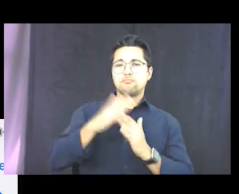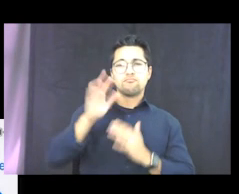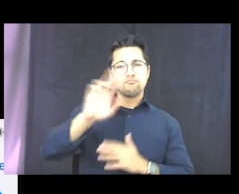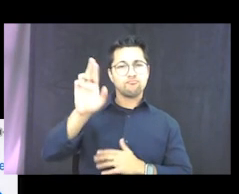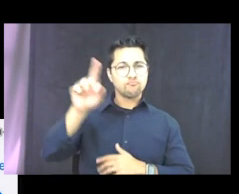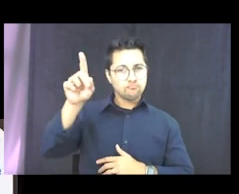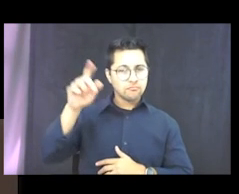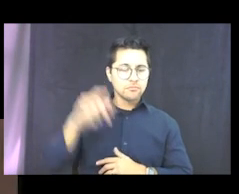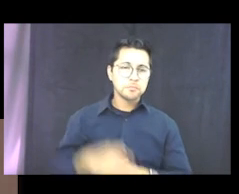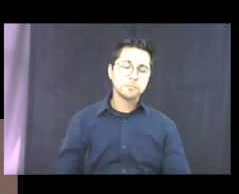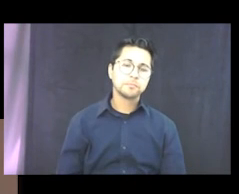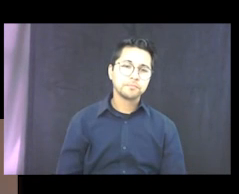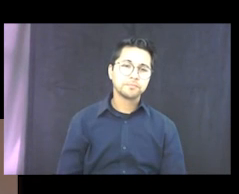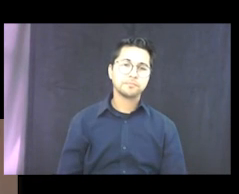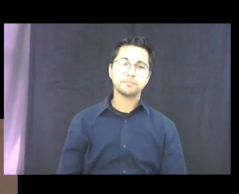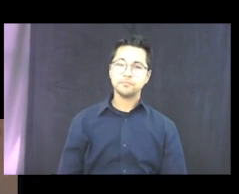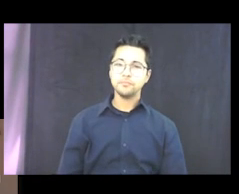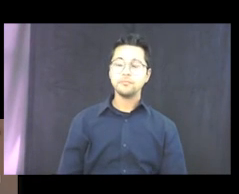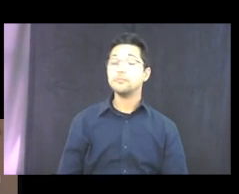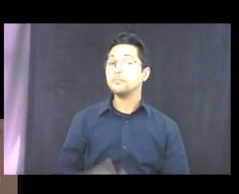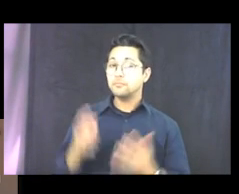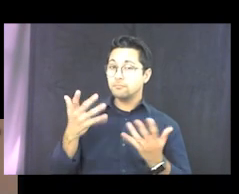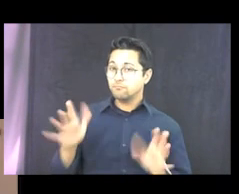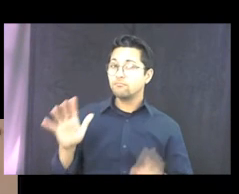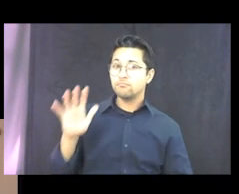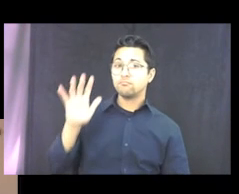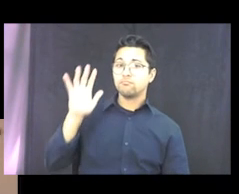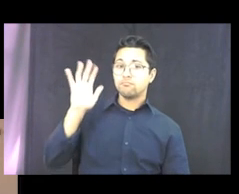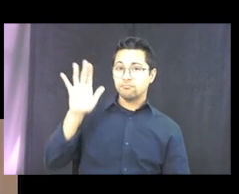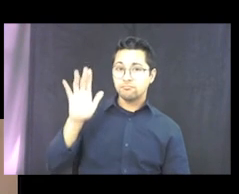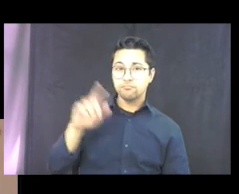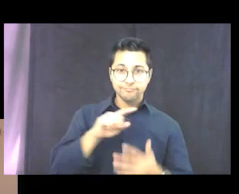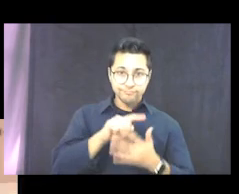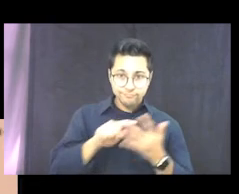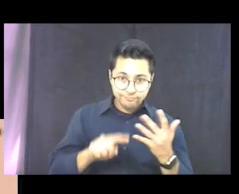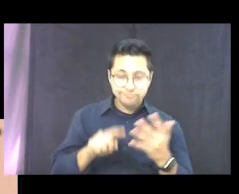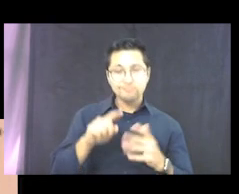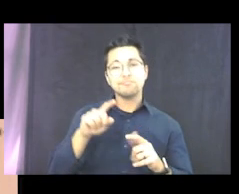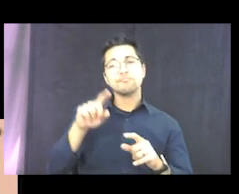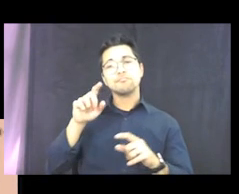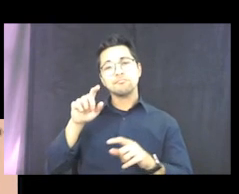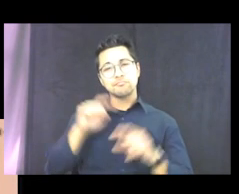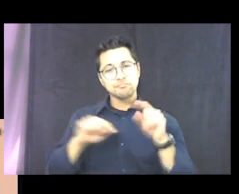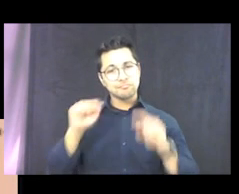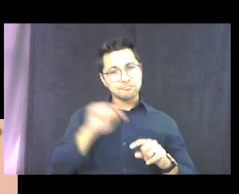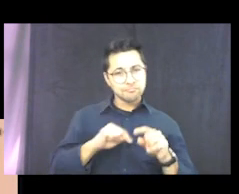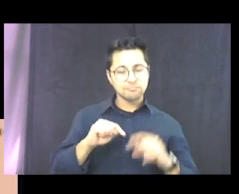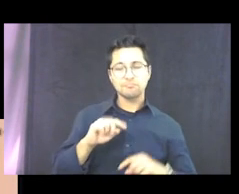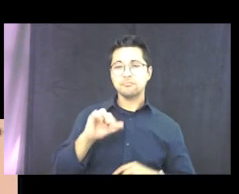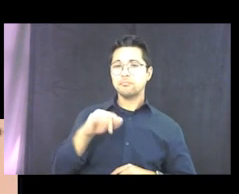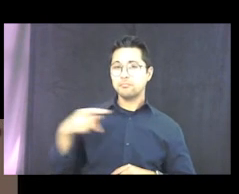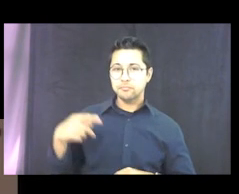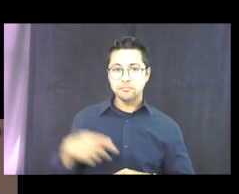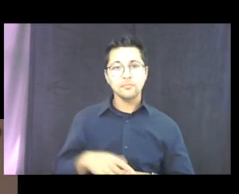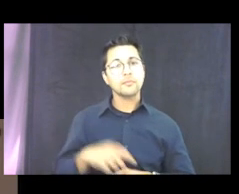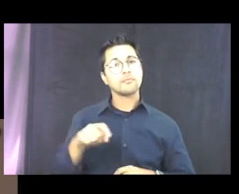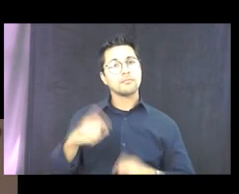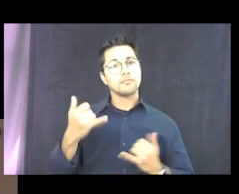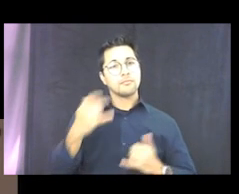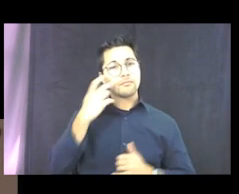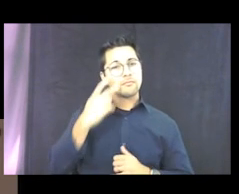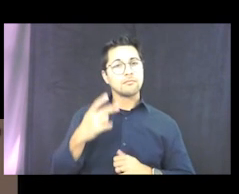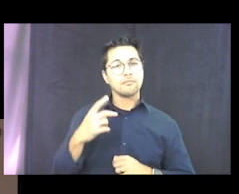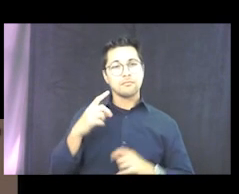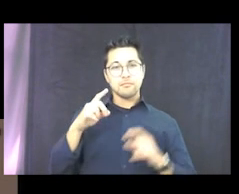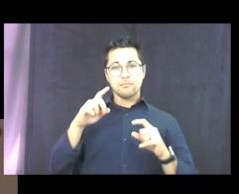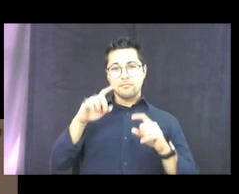corner of your screen. When you have completed all of the steps, you can exit the shortcut application and you should now see the speed